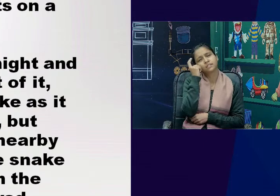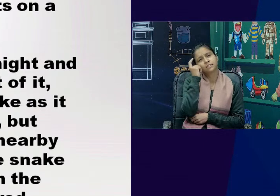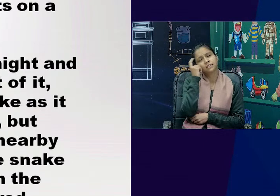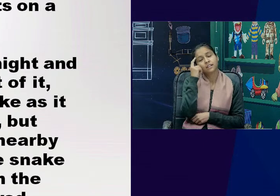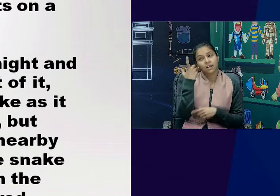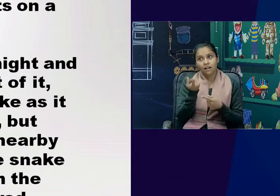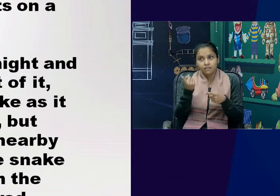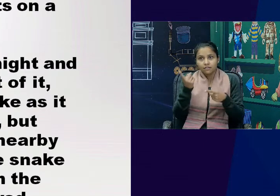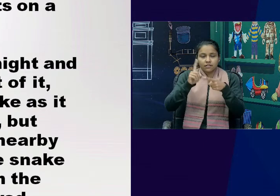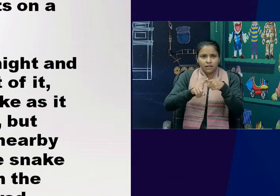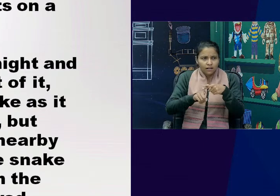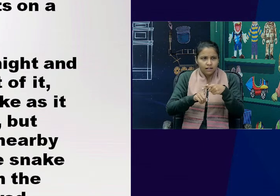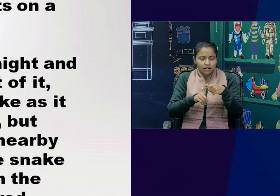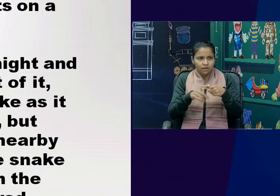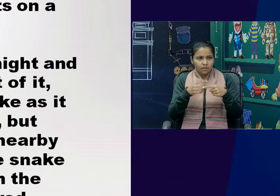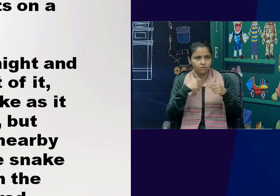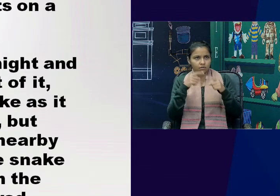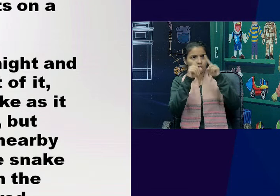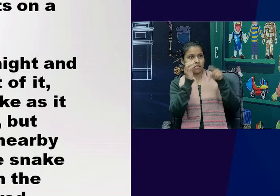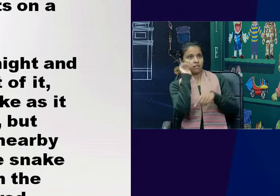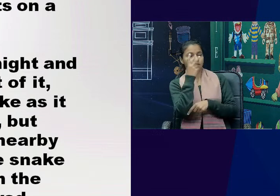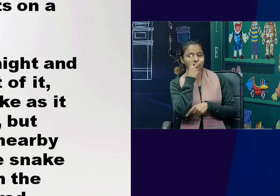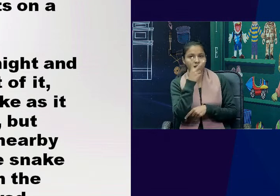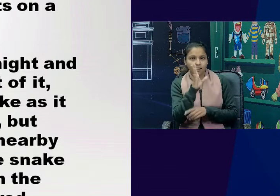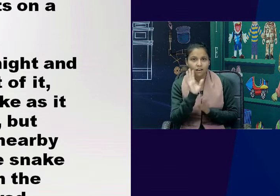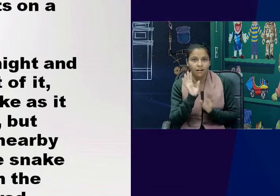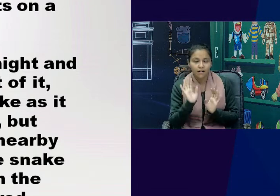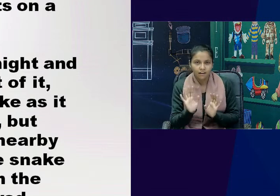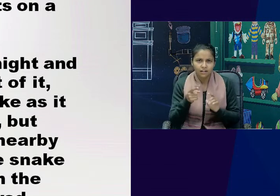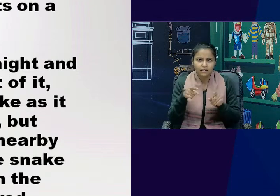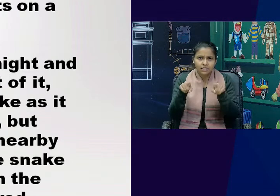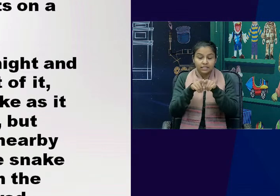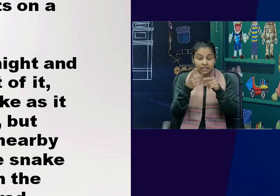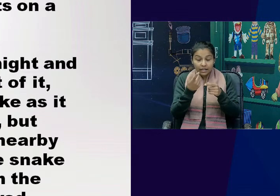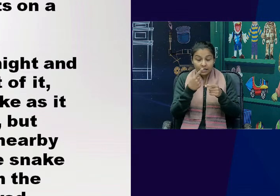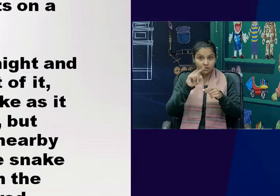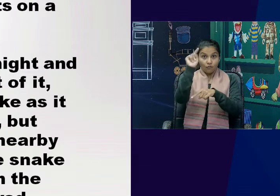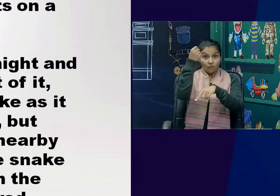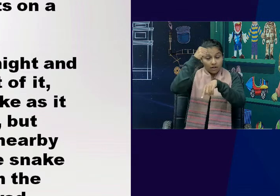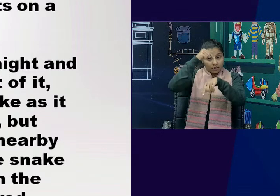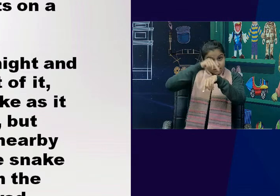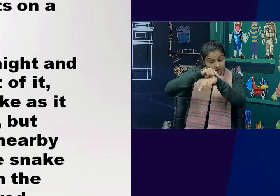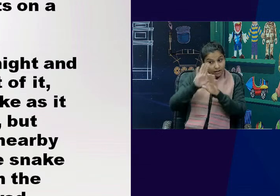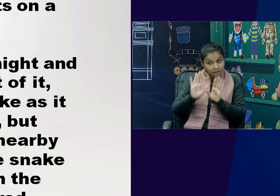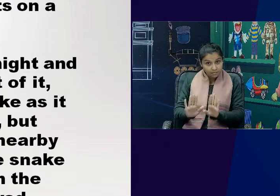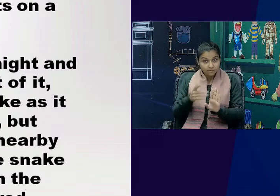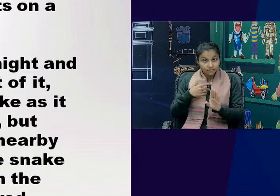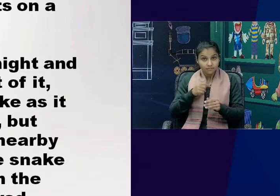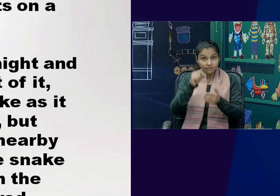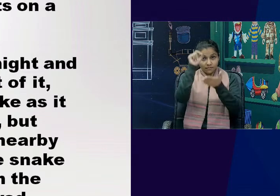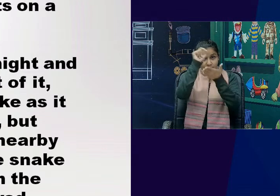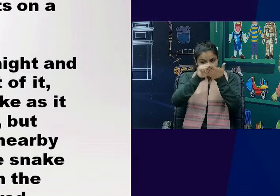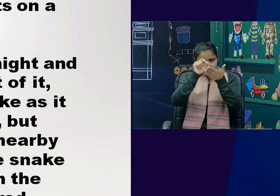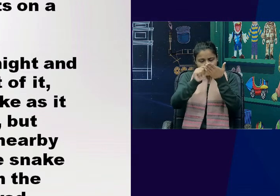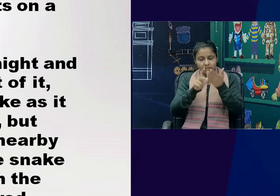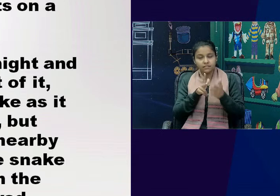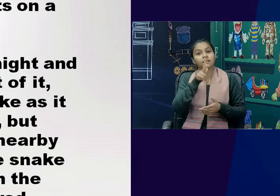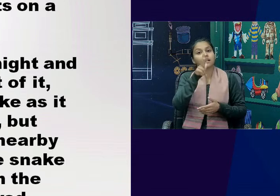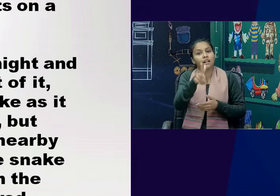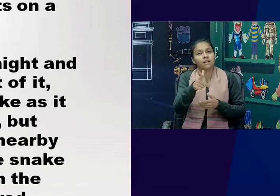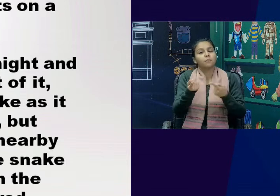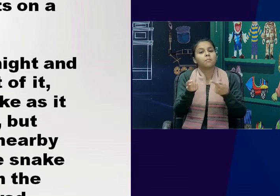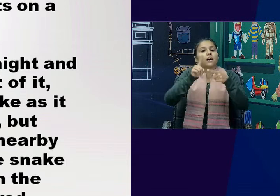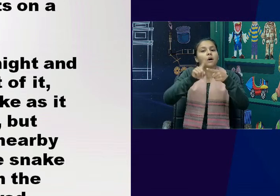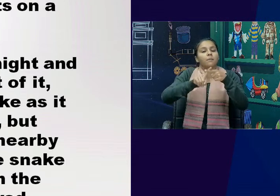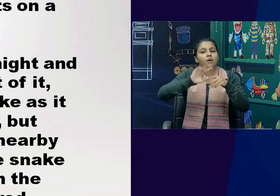suddenly he had an encounter with a snake. Okay. There we see that the first time that the writer is trying to tell us about how